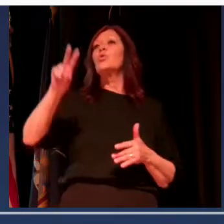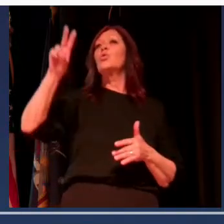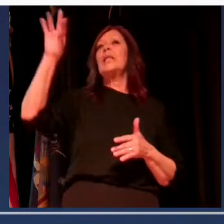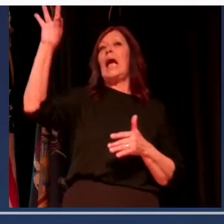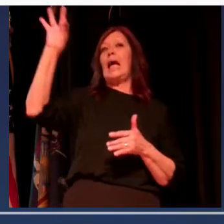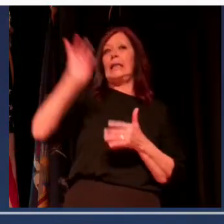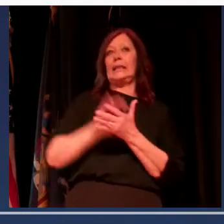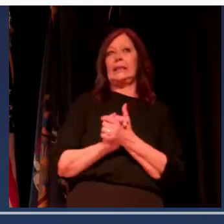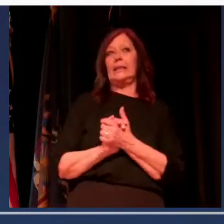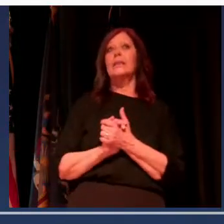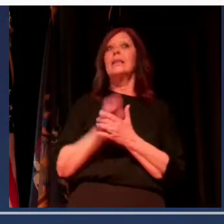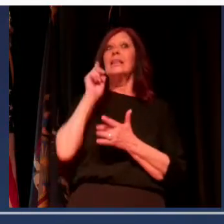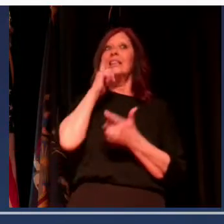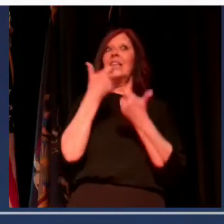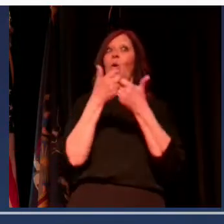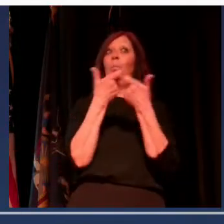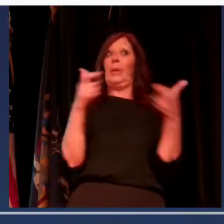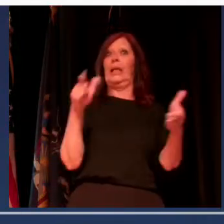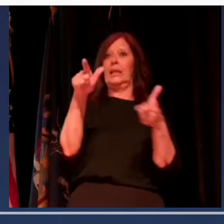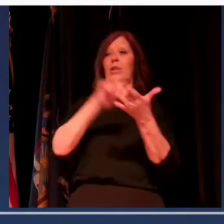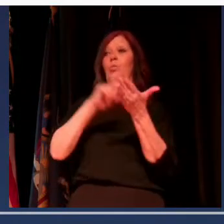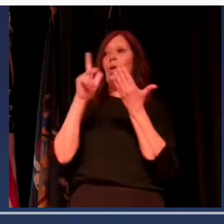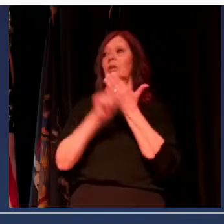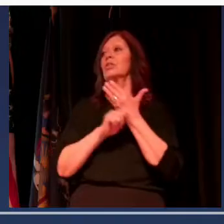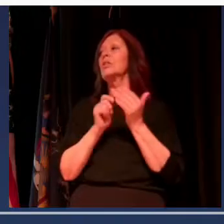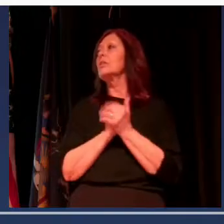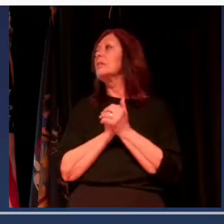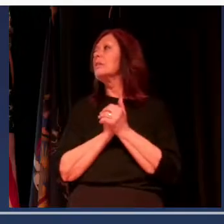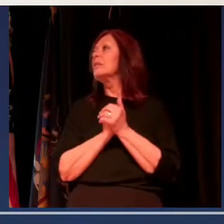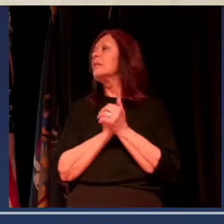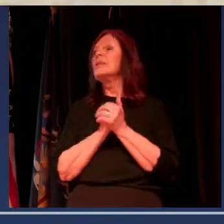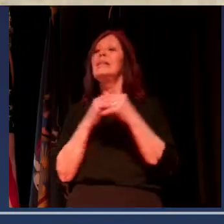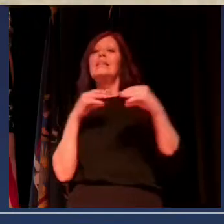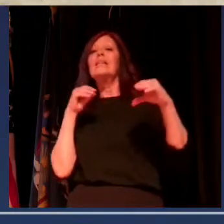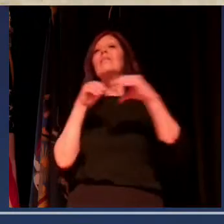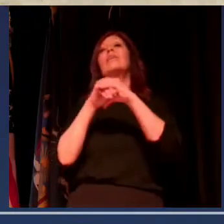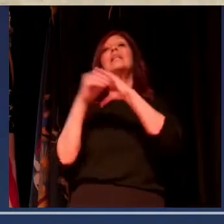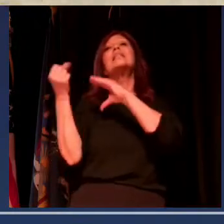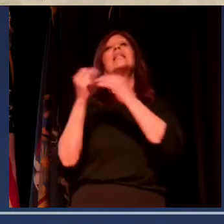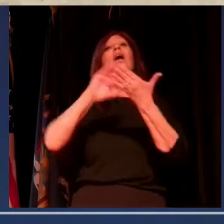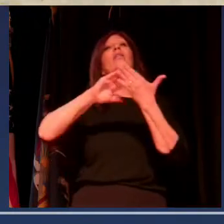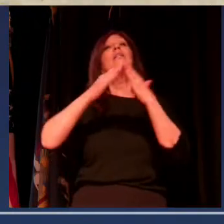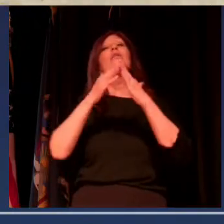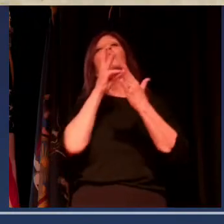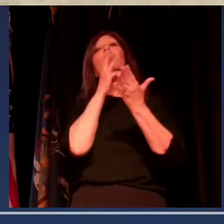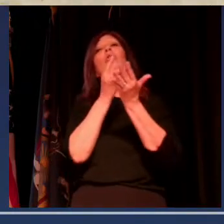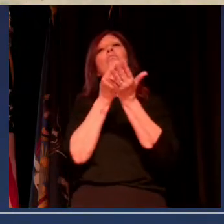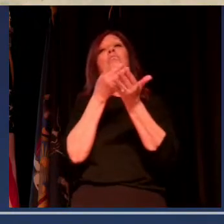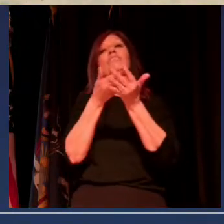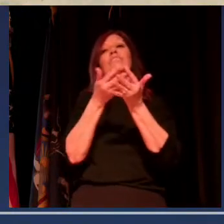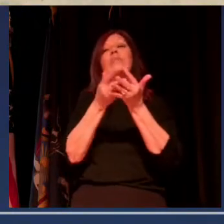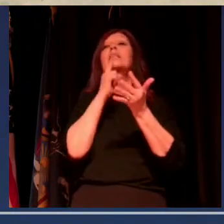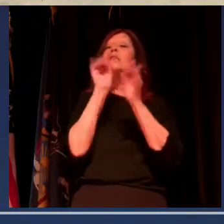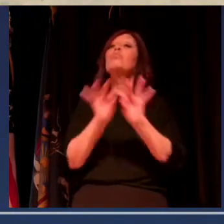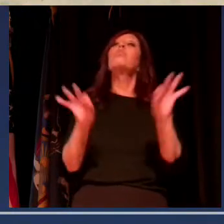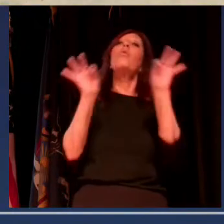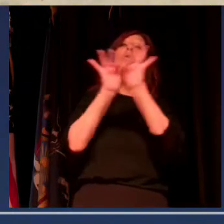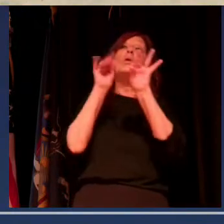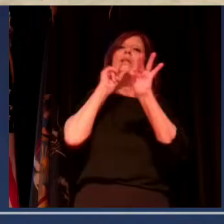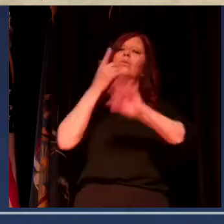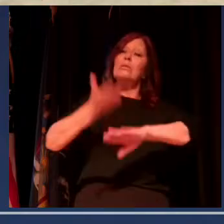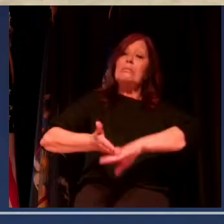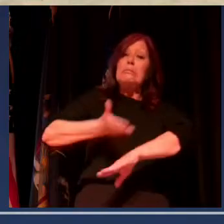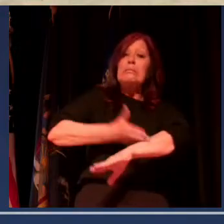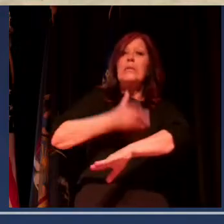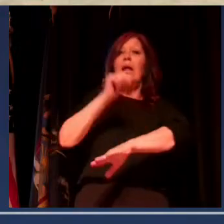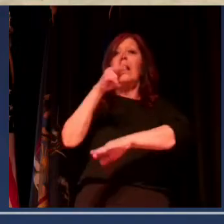2029. That's how big that project is. Investing in the Southtowns treatment facility is incredibly important because it will enhance Lake